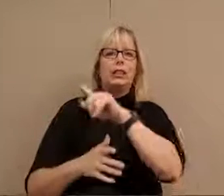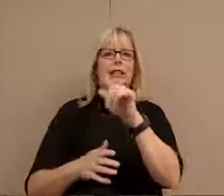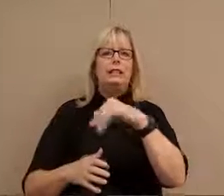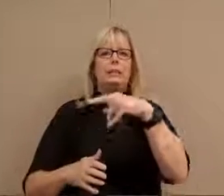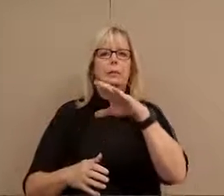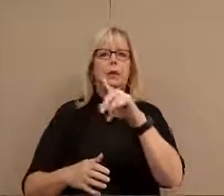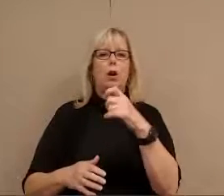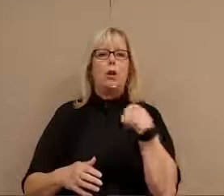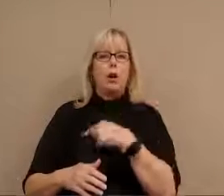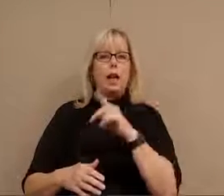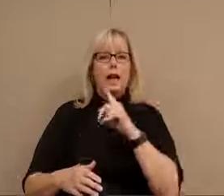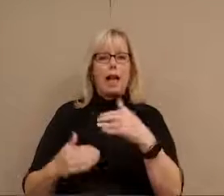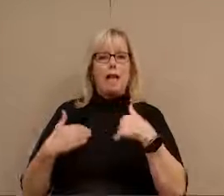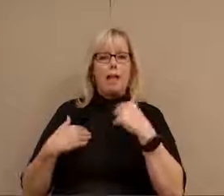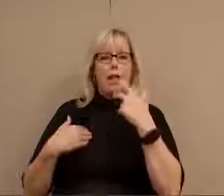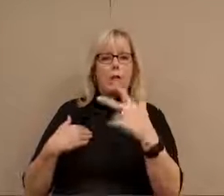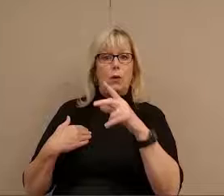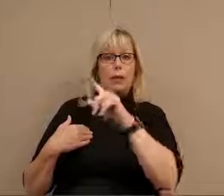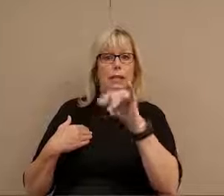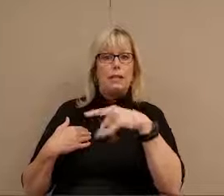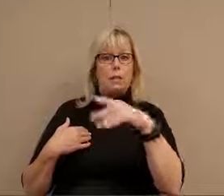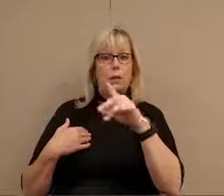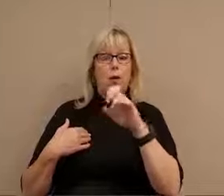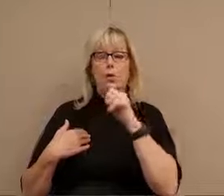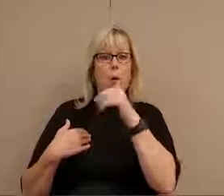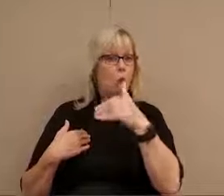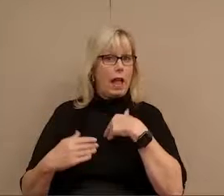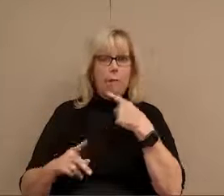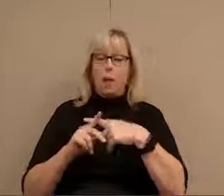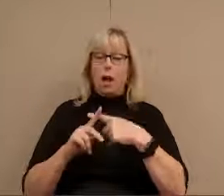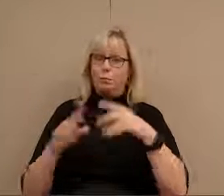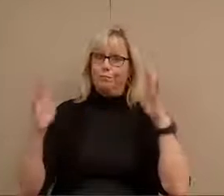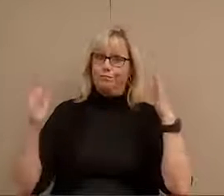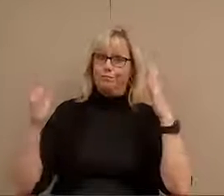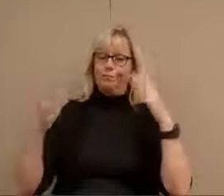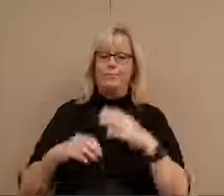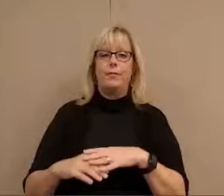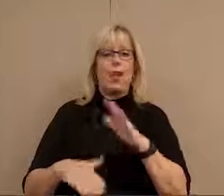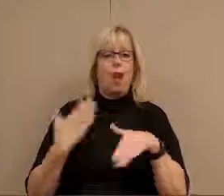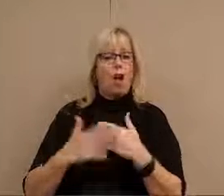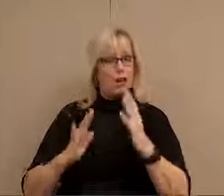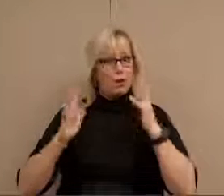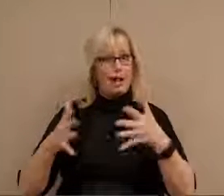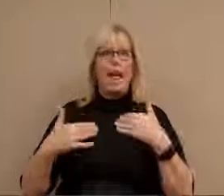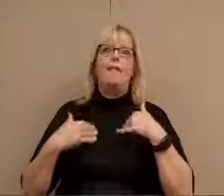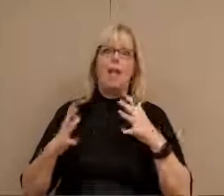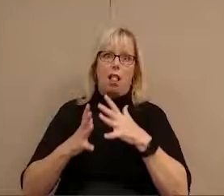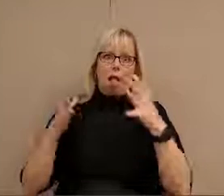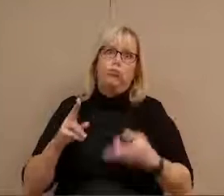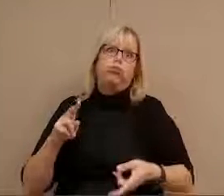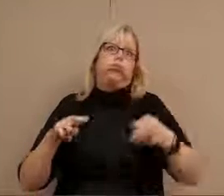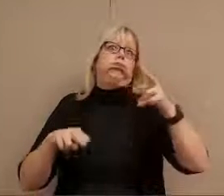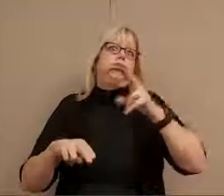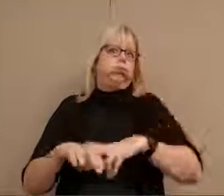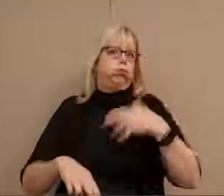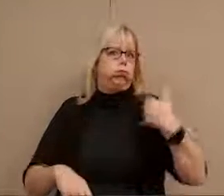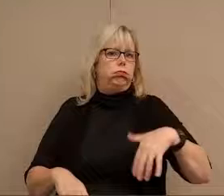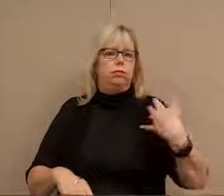notice today, we actually have 3 zip codes that don't have COVID positives. All the rest have significant upward